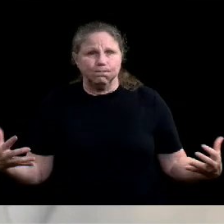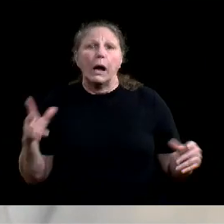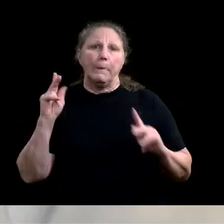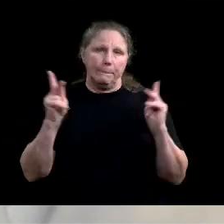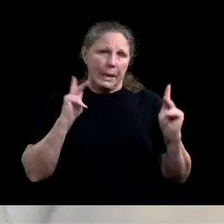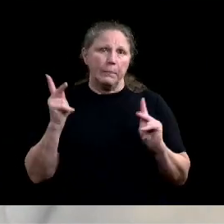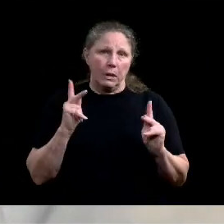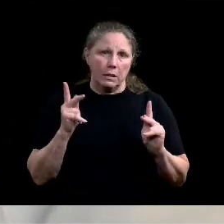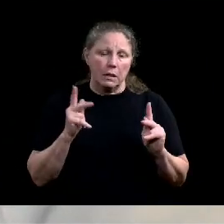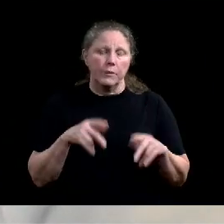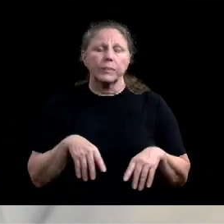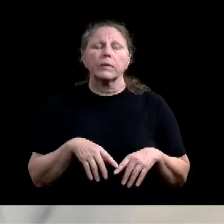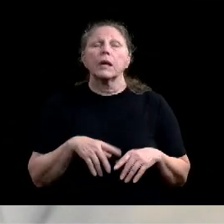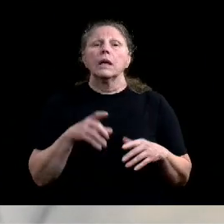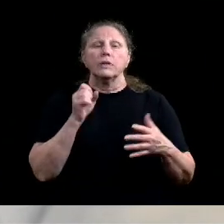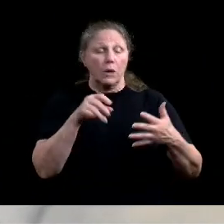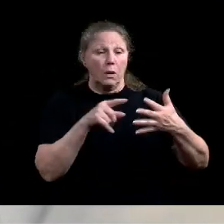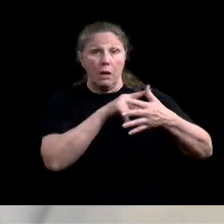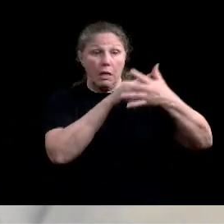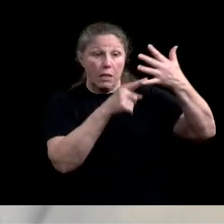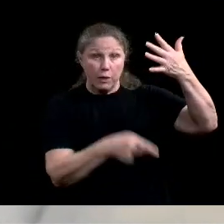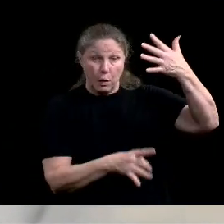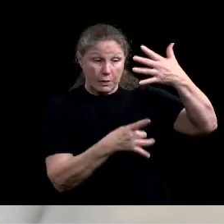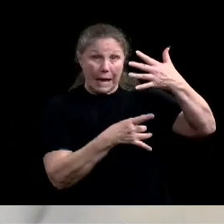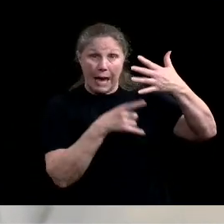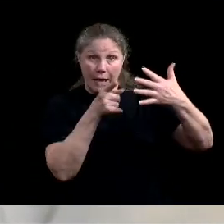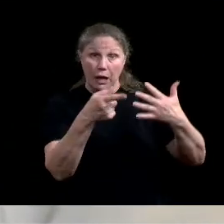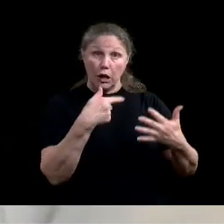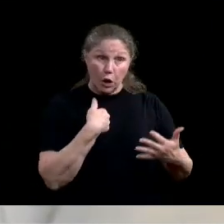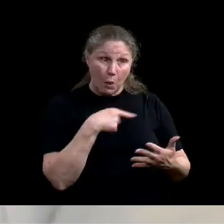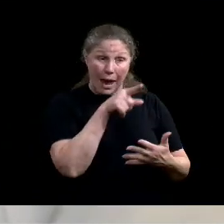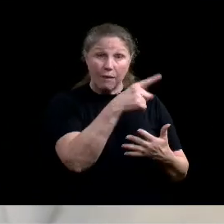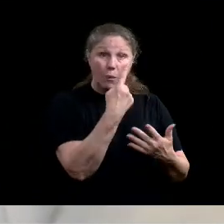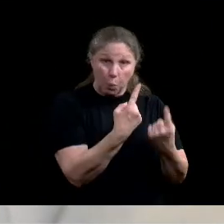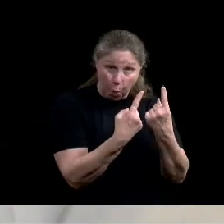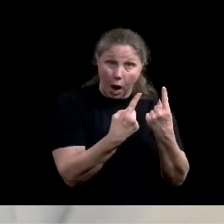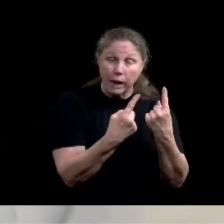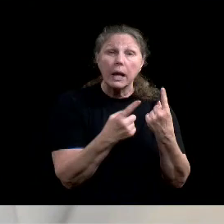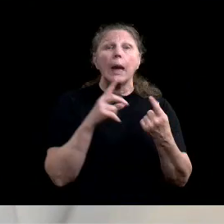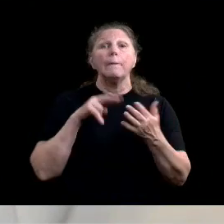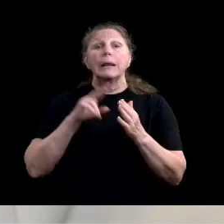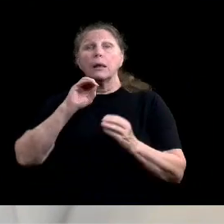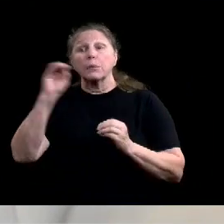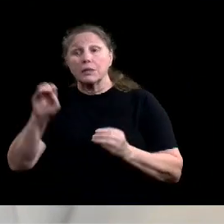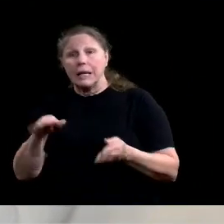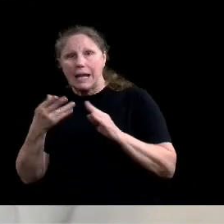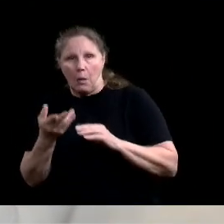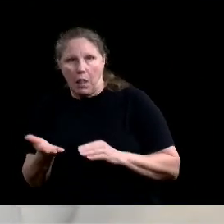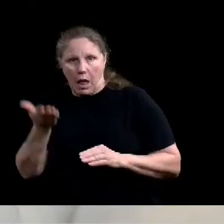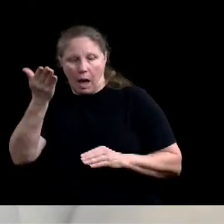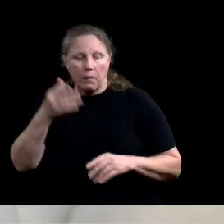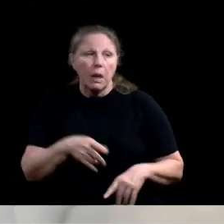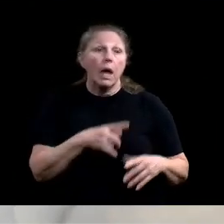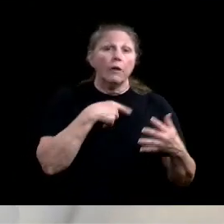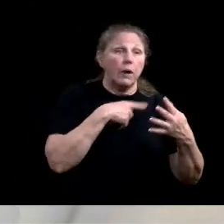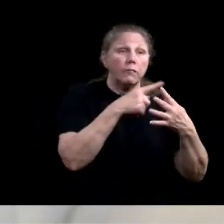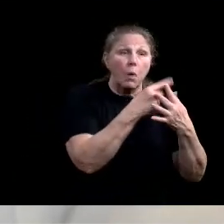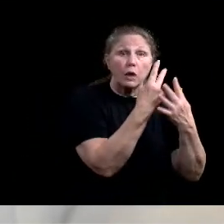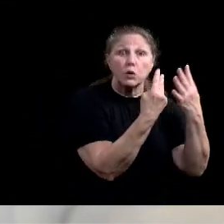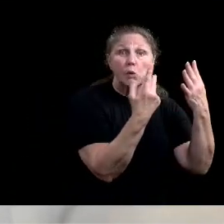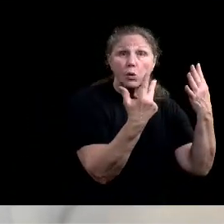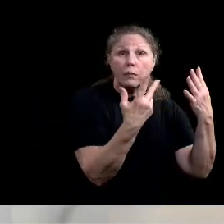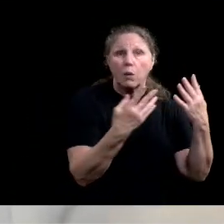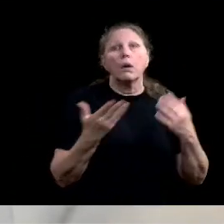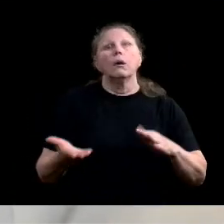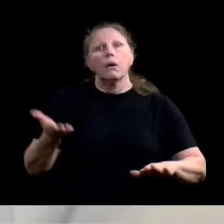your risk marginally. And if you have multiple of those, then it increases your risk quite a bit. So the more of